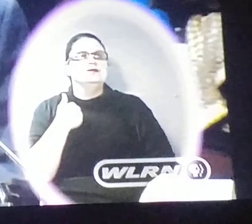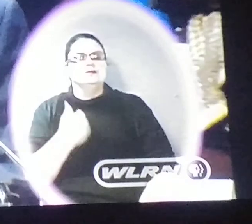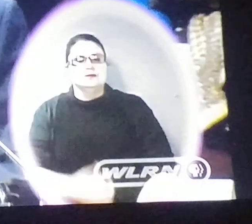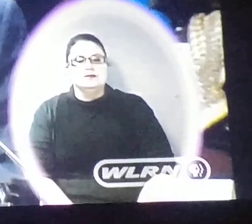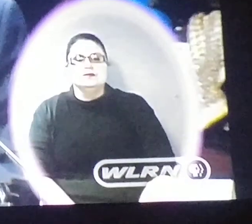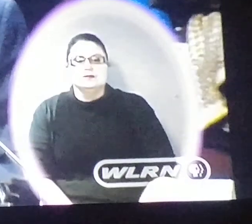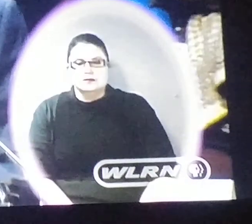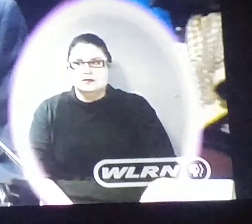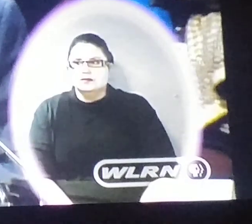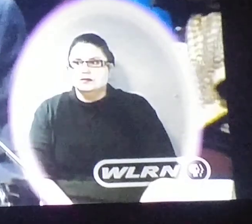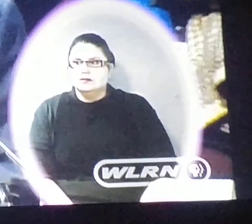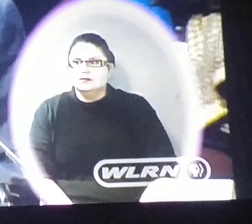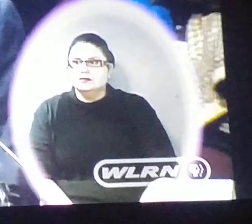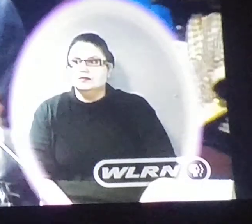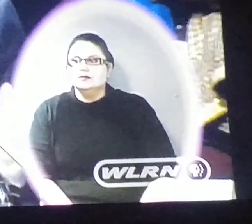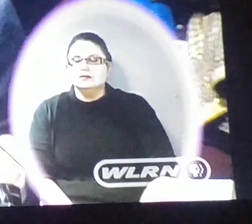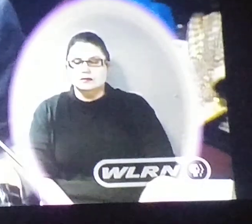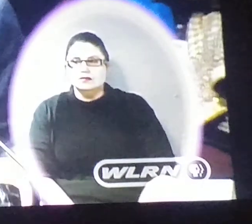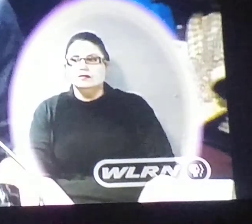her daughter